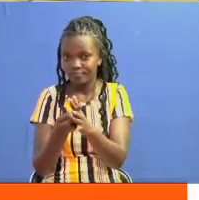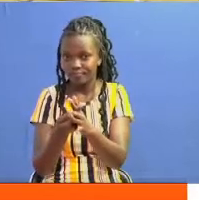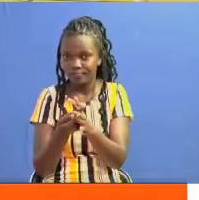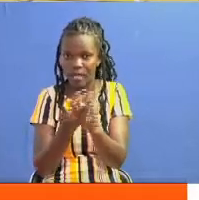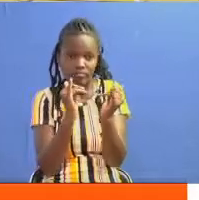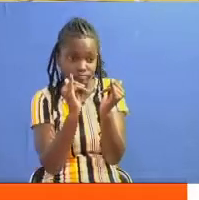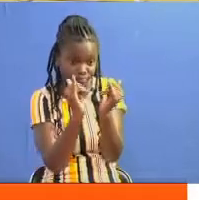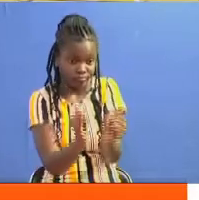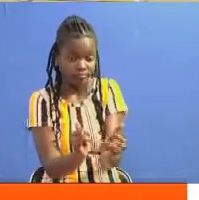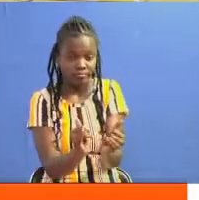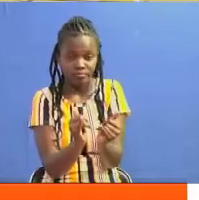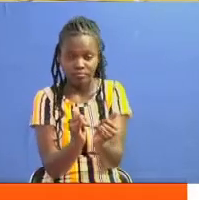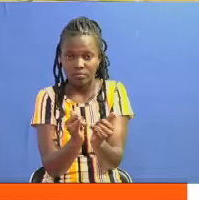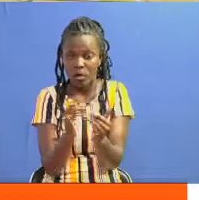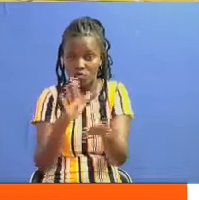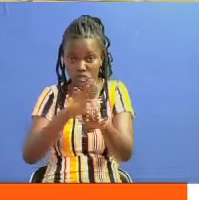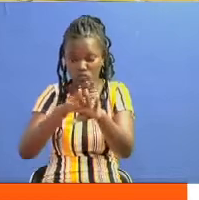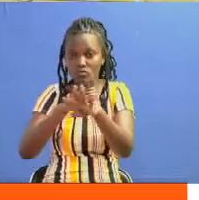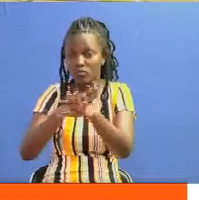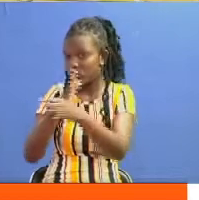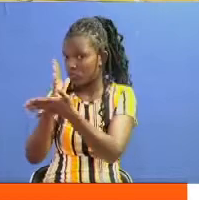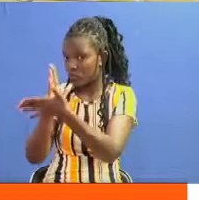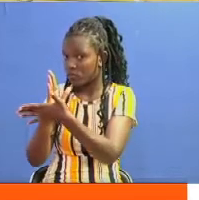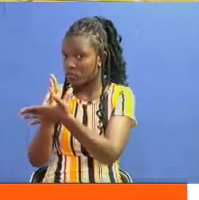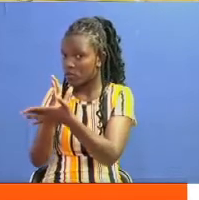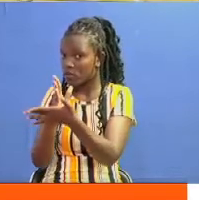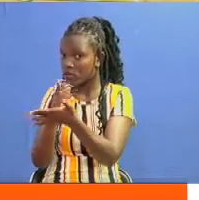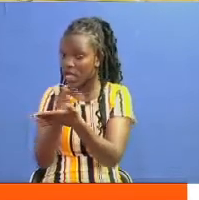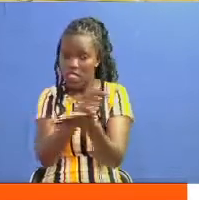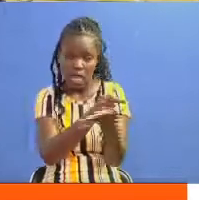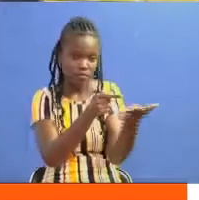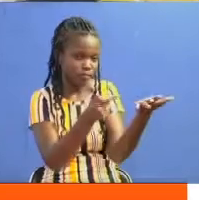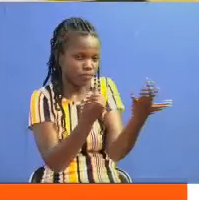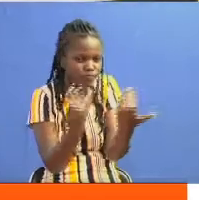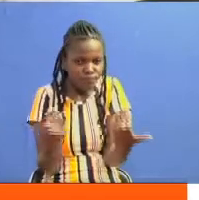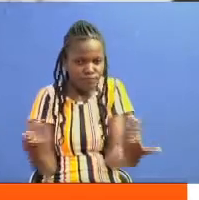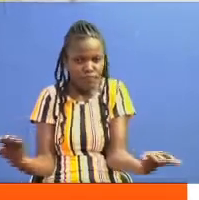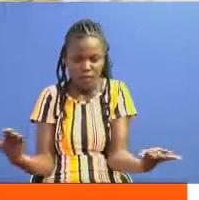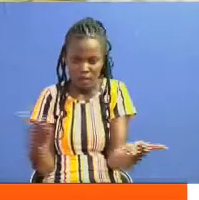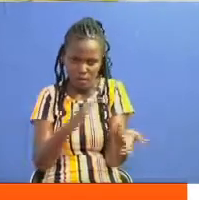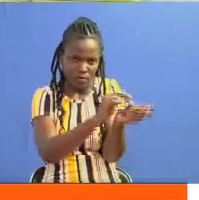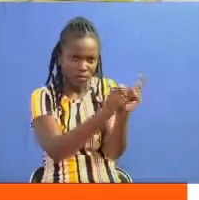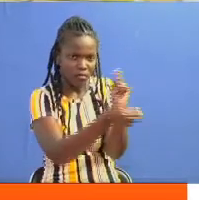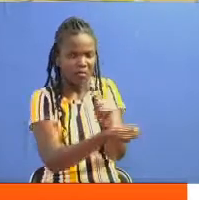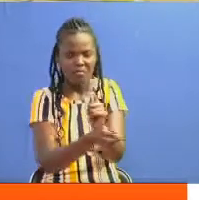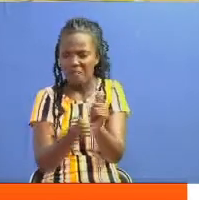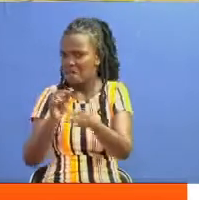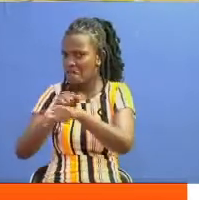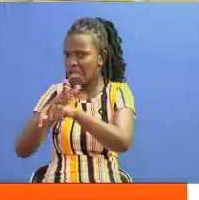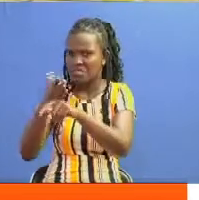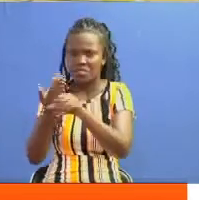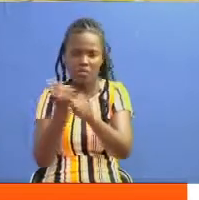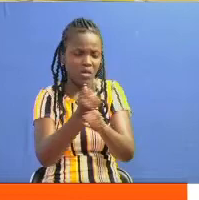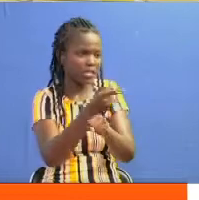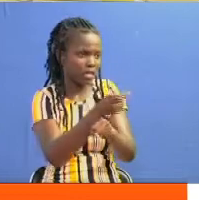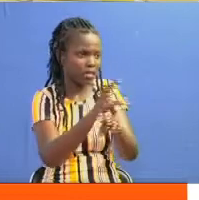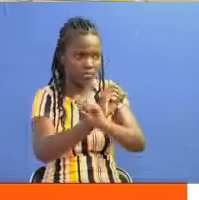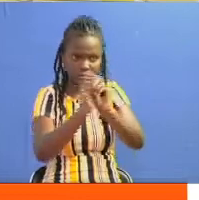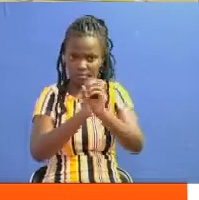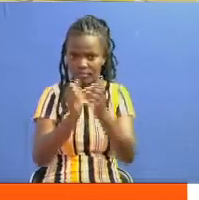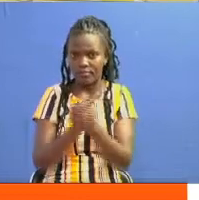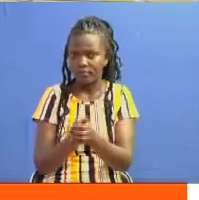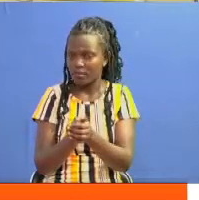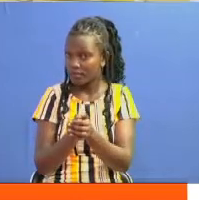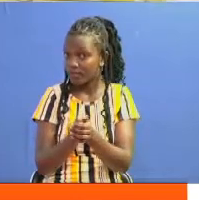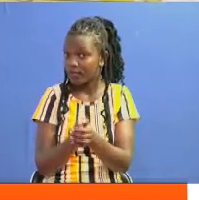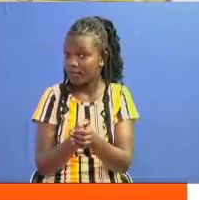and it's very good indeed that these equipments are being shipped here. It will not affect the work of Mombasa. This is just part and parcel of the